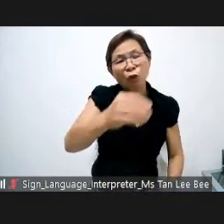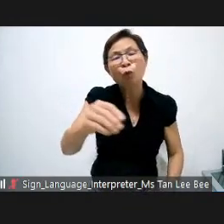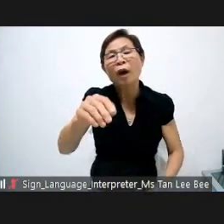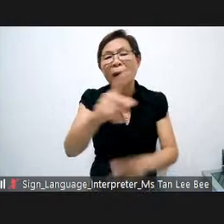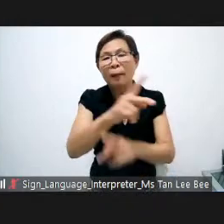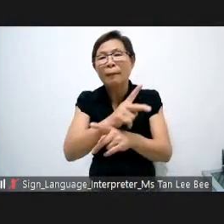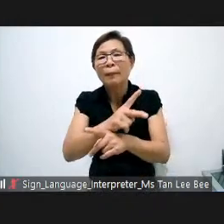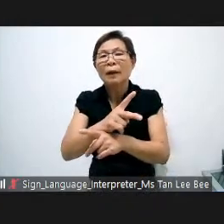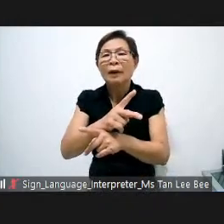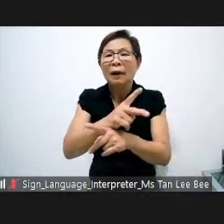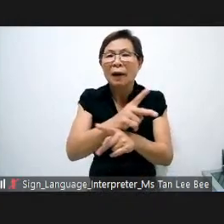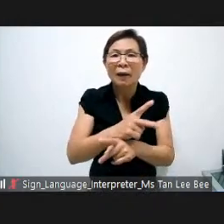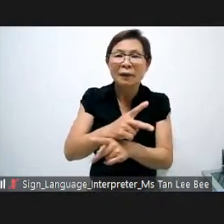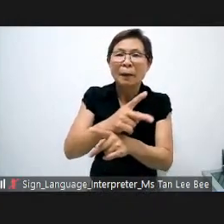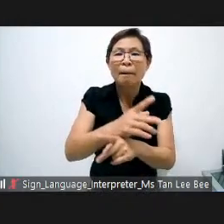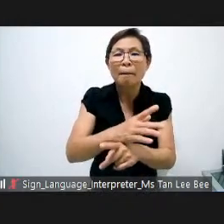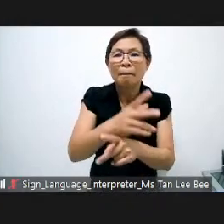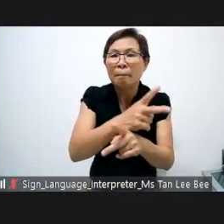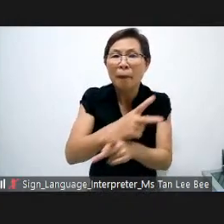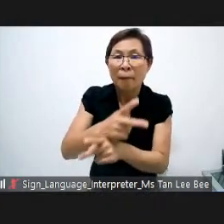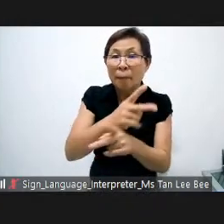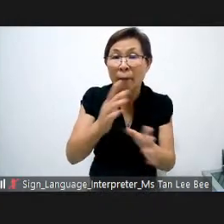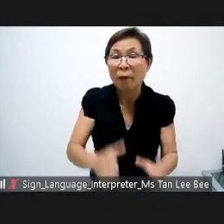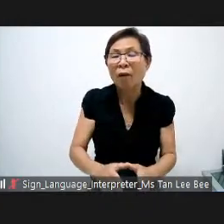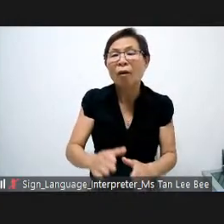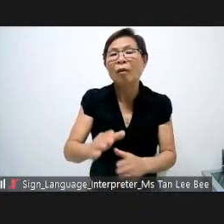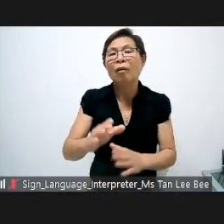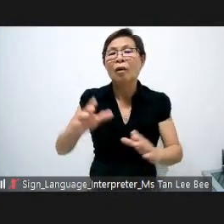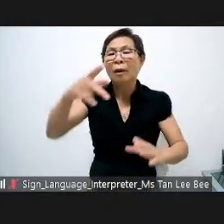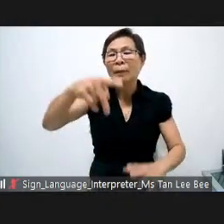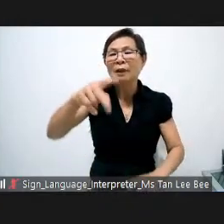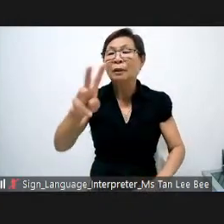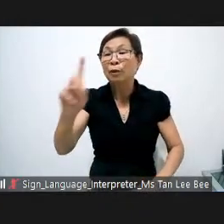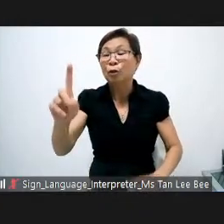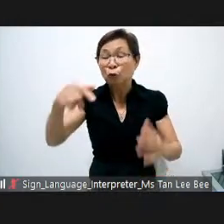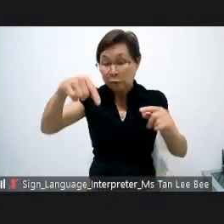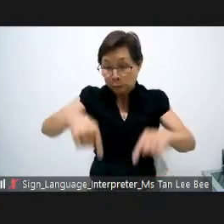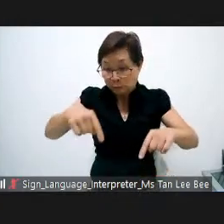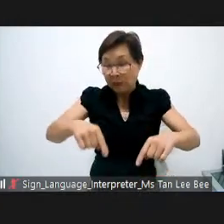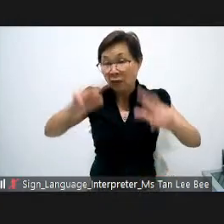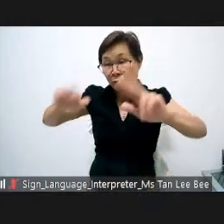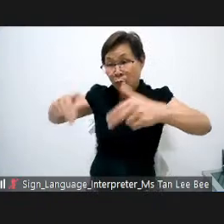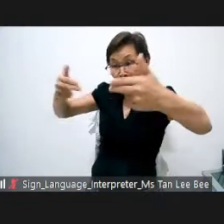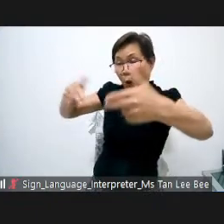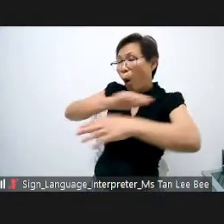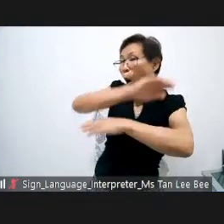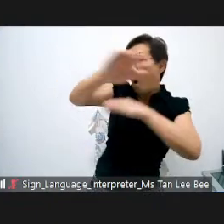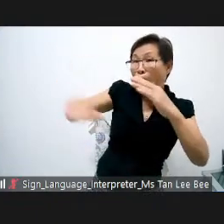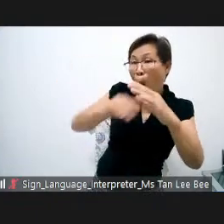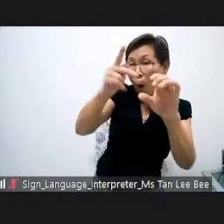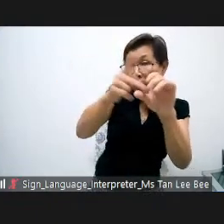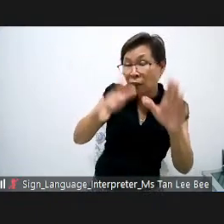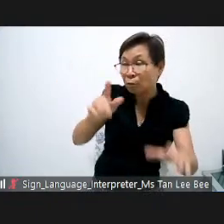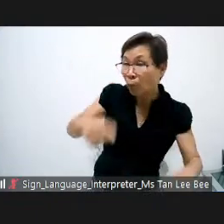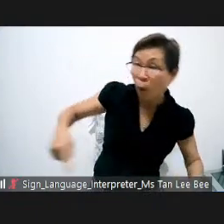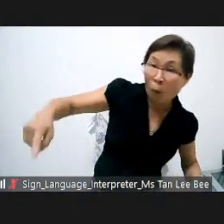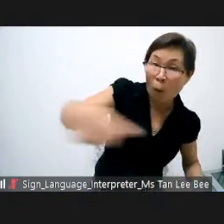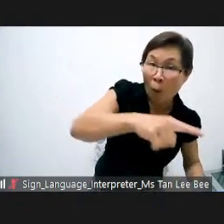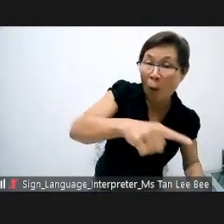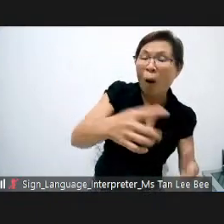of learners with disabilities. For today's webinar, it is hoped that all participants will